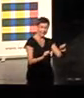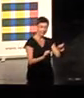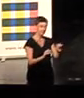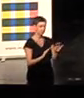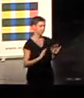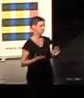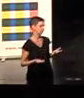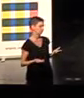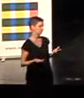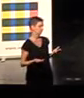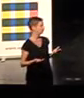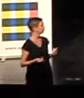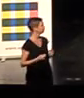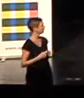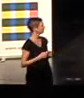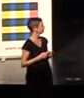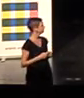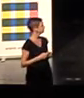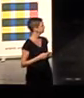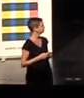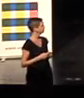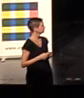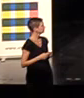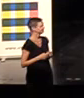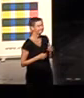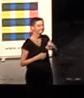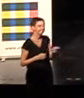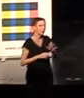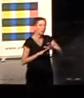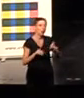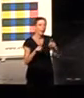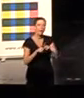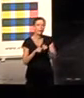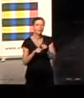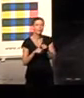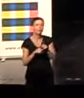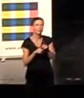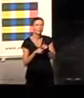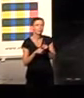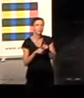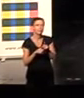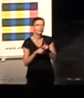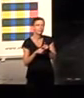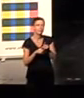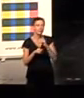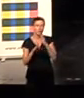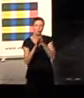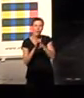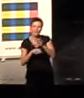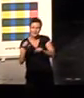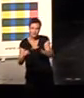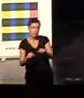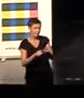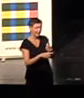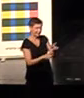yarn uplight private uit doen not like private eye feestje basic resources like